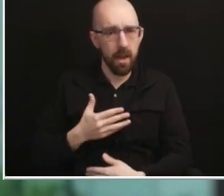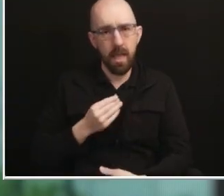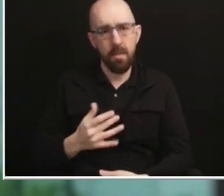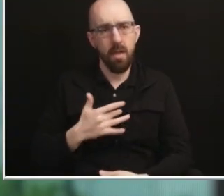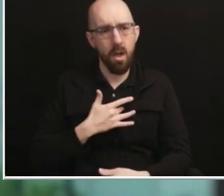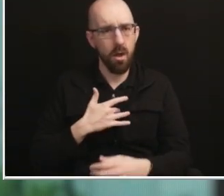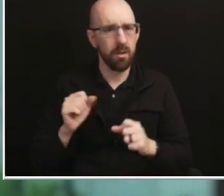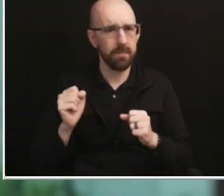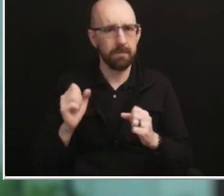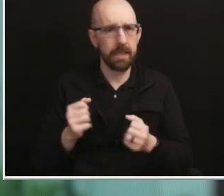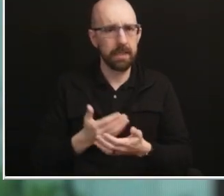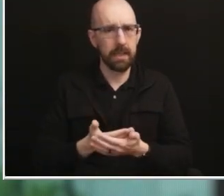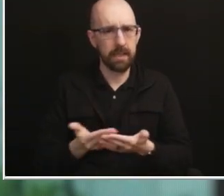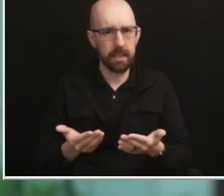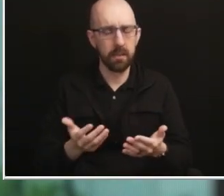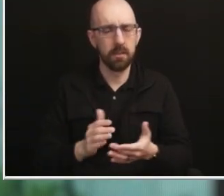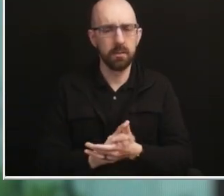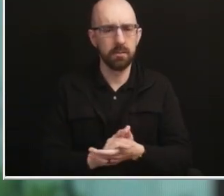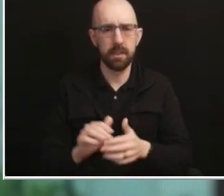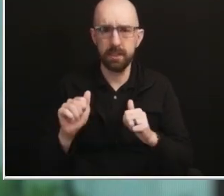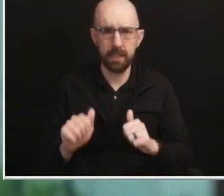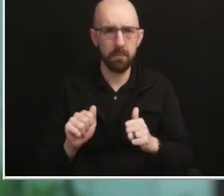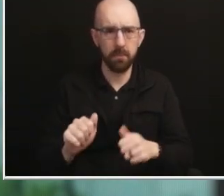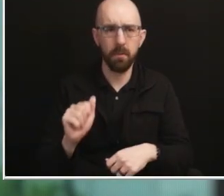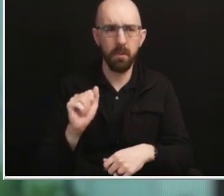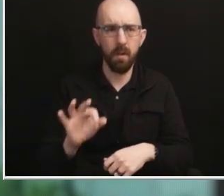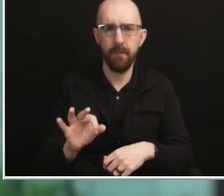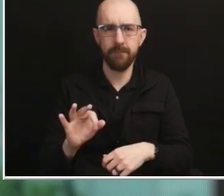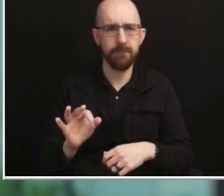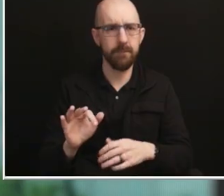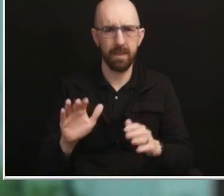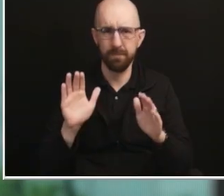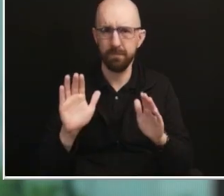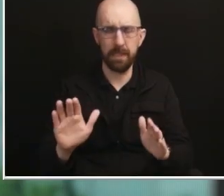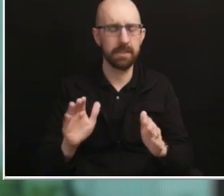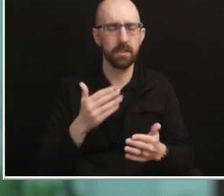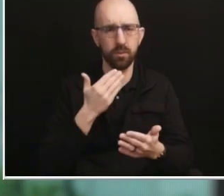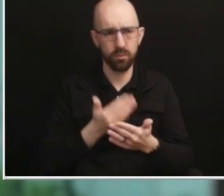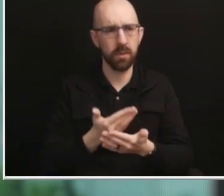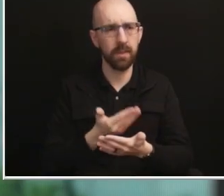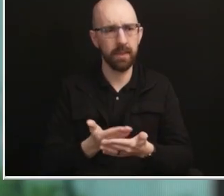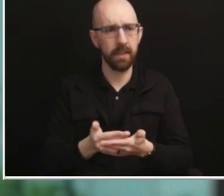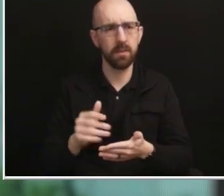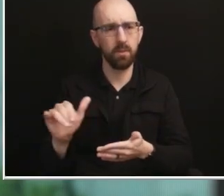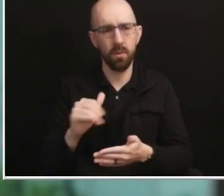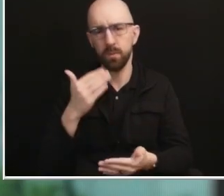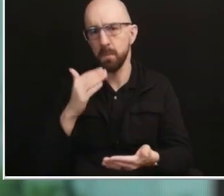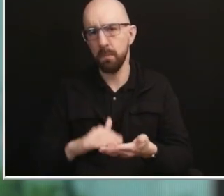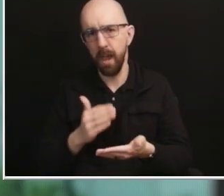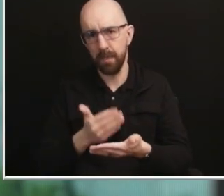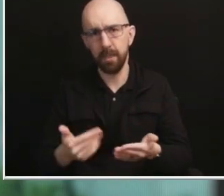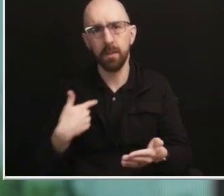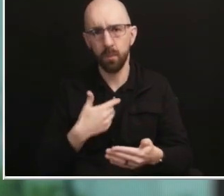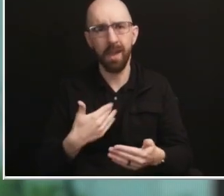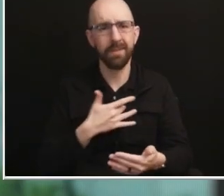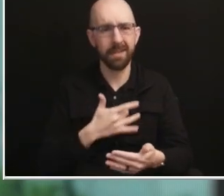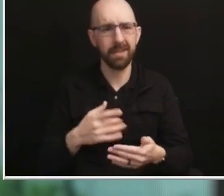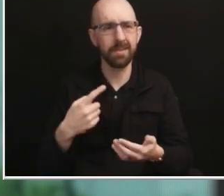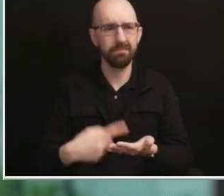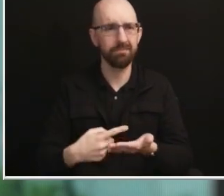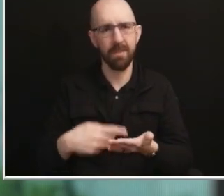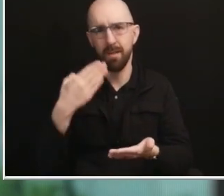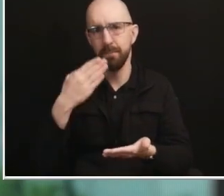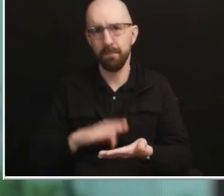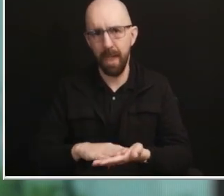thing. And it's capable of spectacular good things as well as bad things. We have a tendency to talk about these bad things.